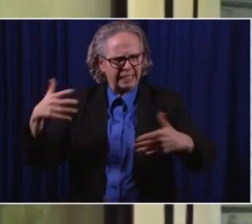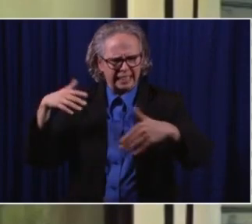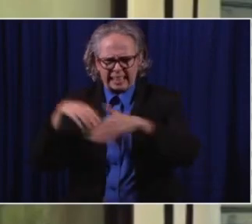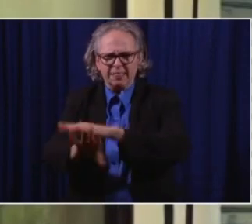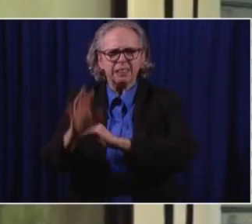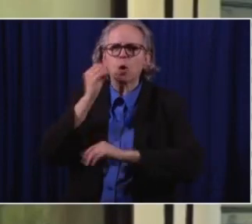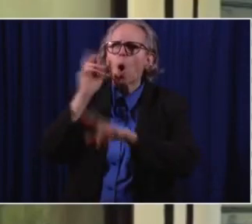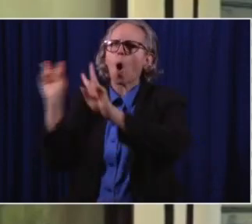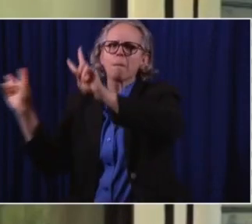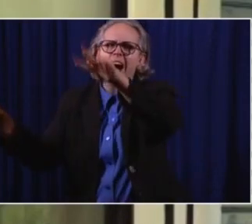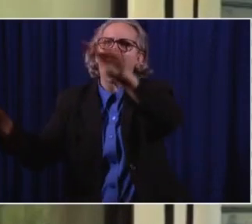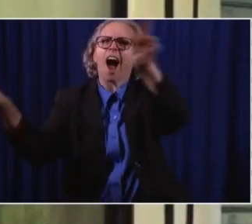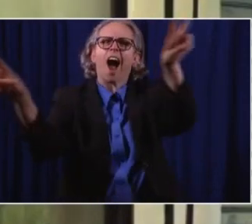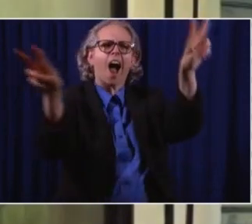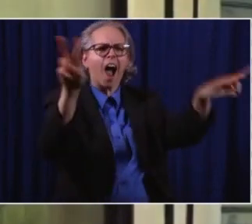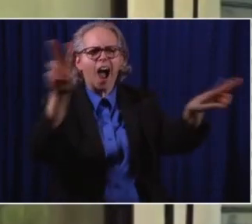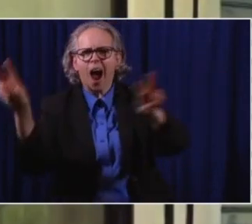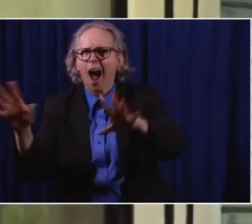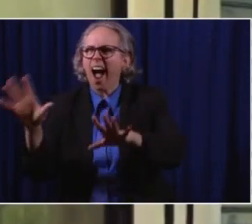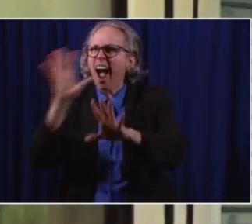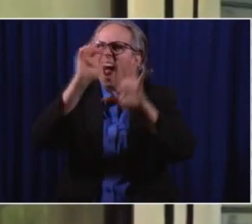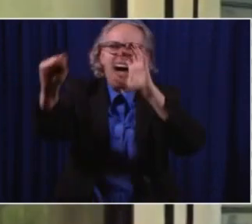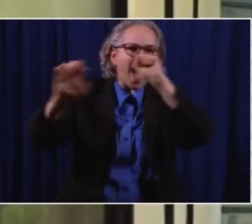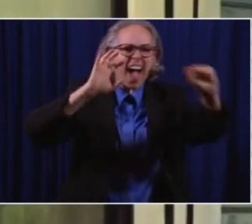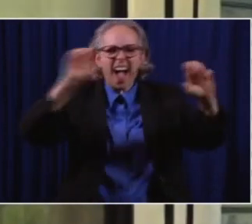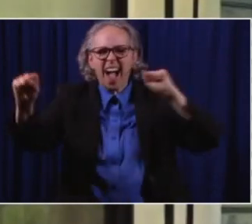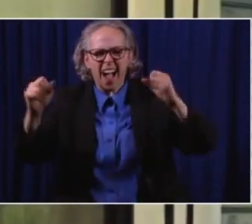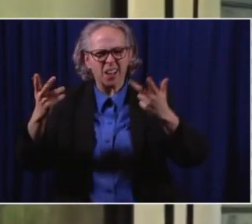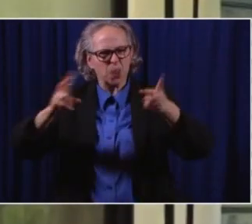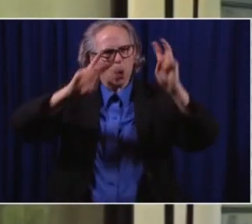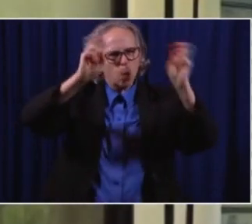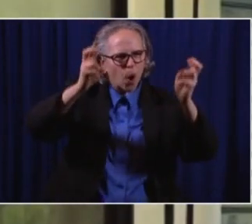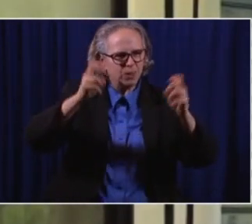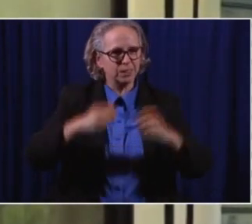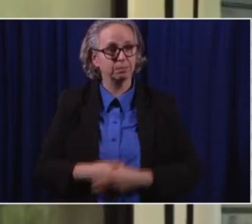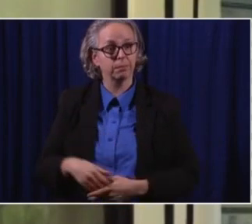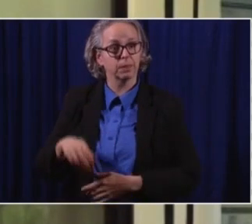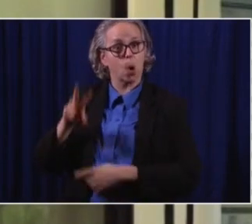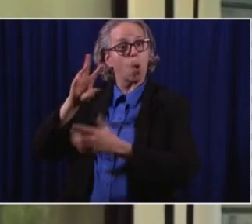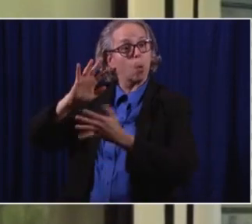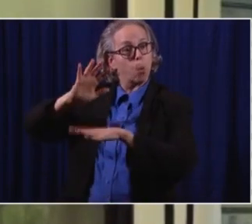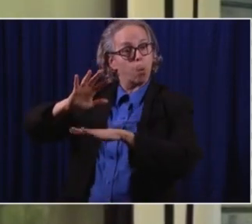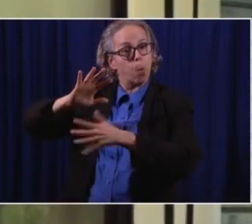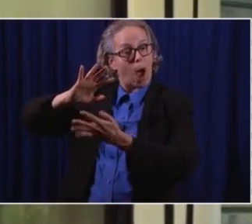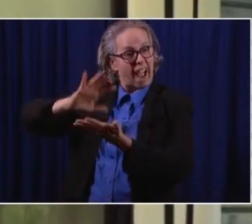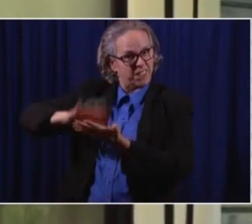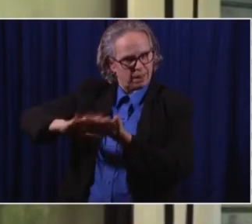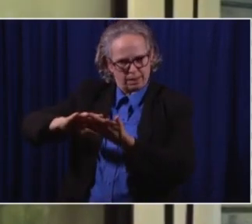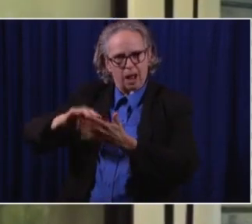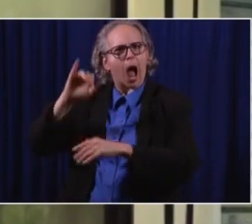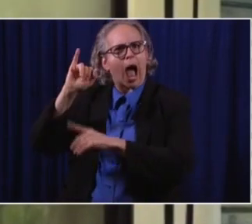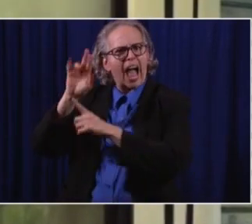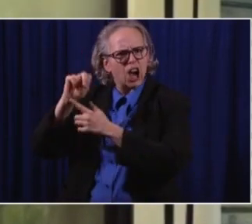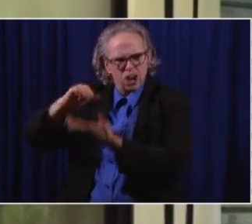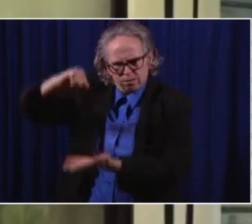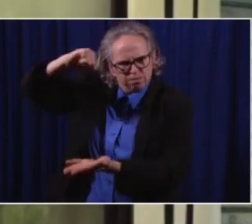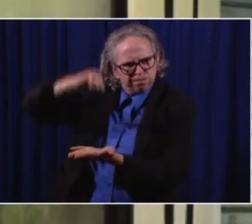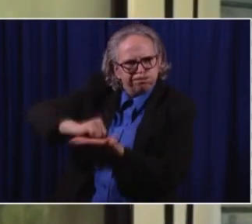Harding. The waffle iron still sits on the gas stove, and it's just kind of a cool